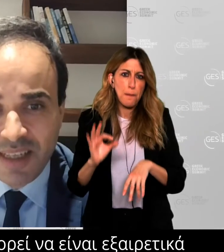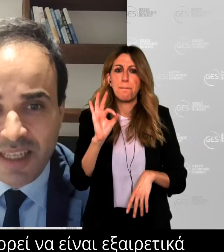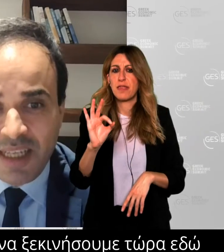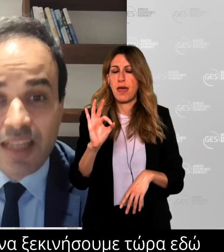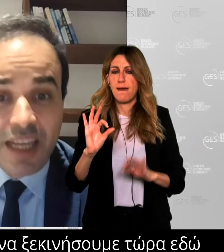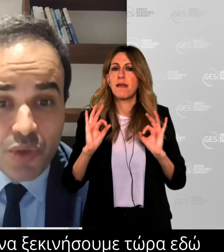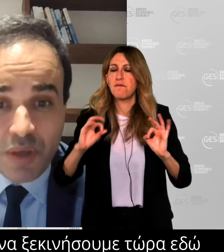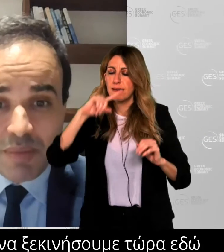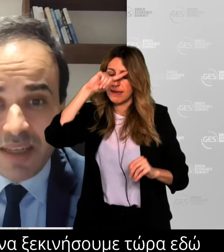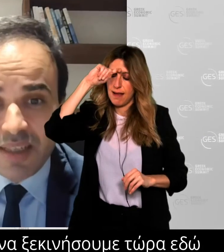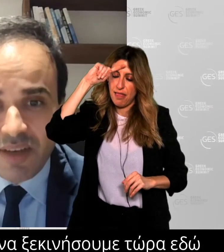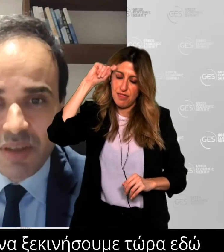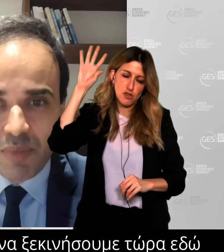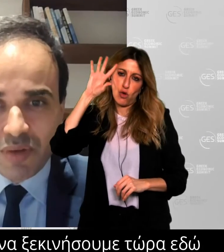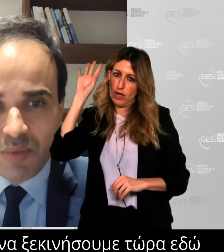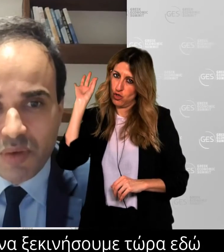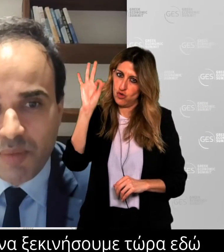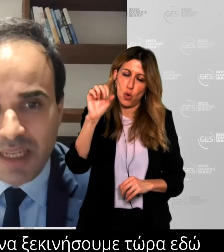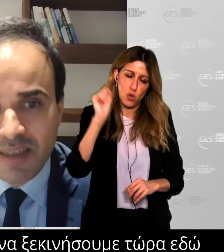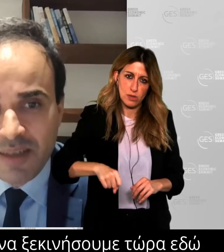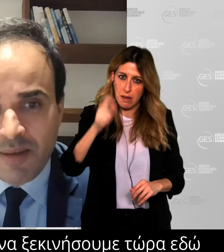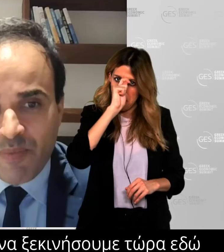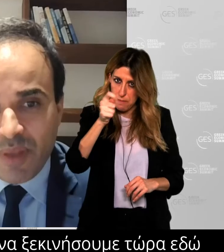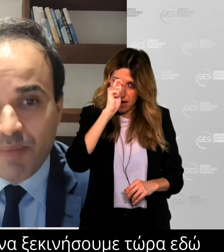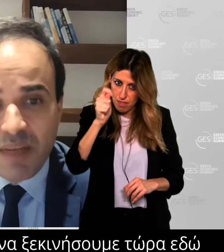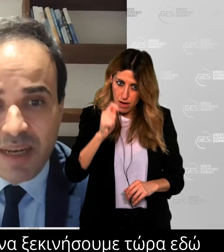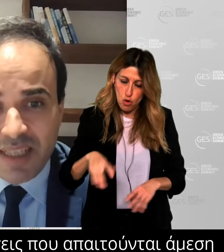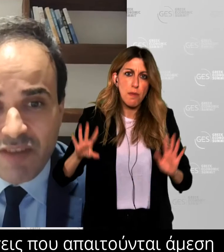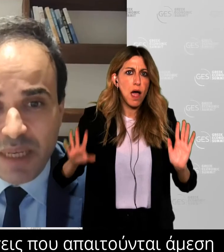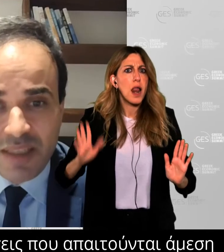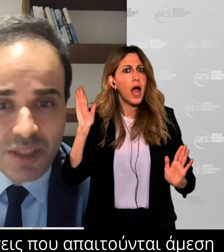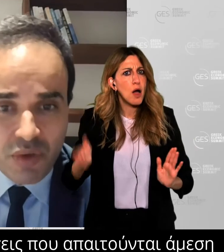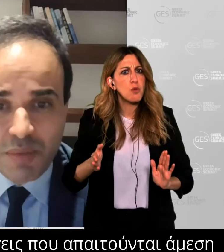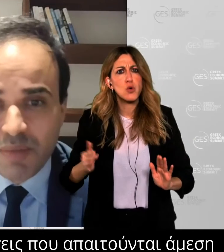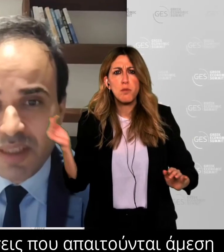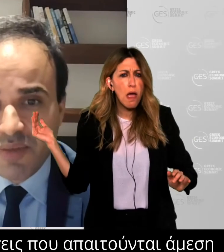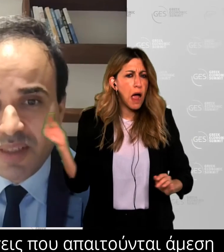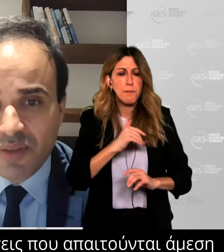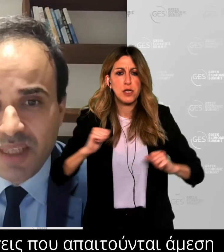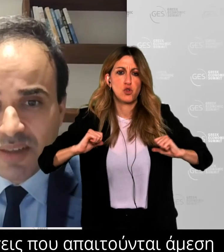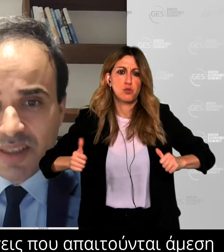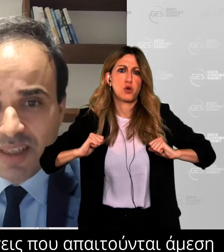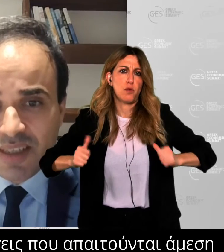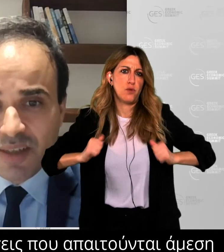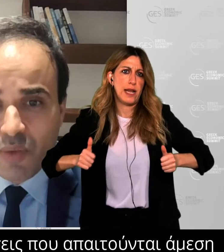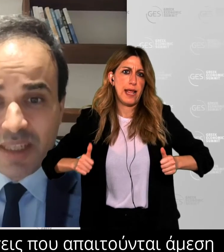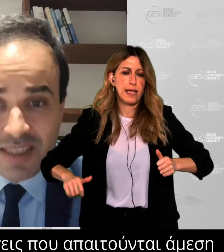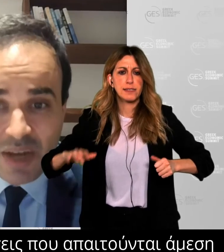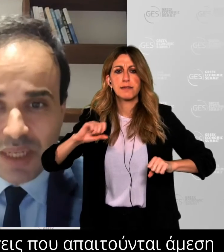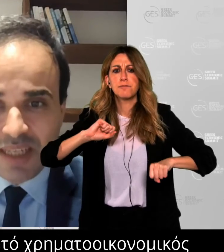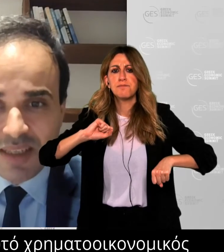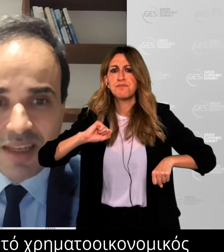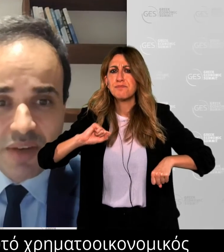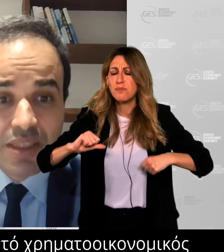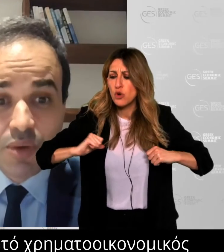is needed. And that's where banks have an important role to play. Many banks have made net zero commitments in recent years. What